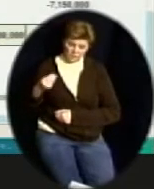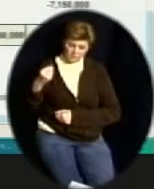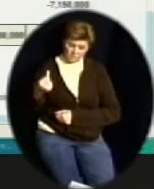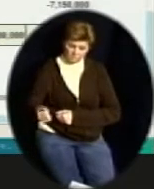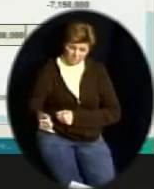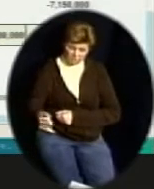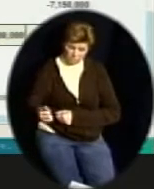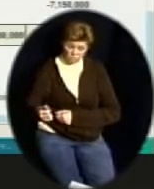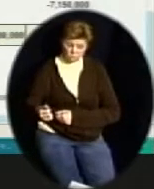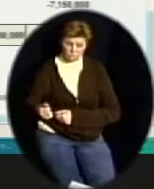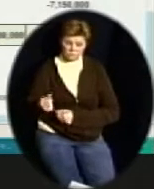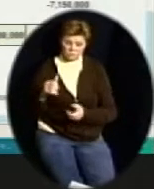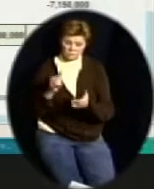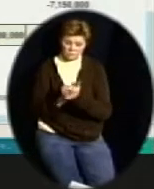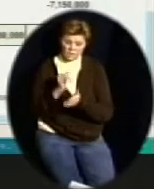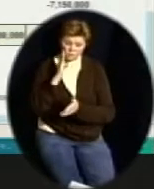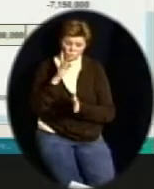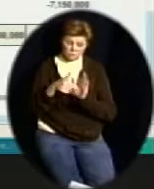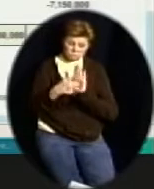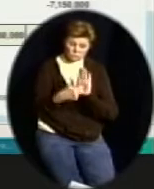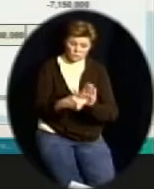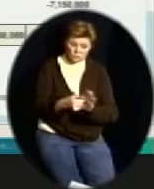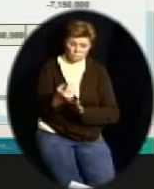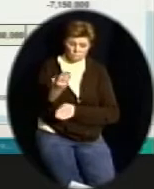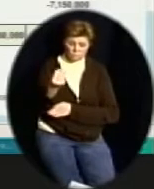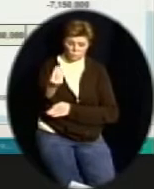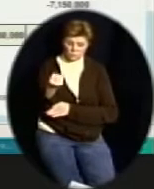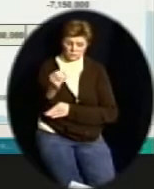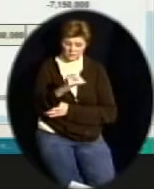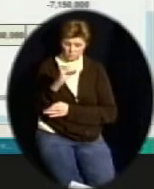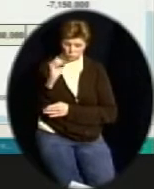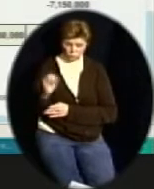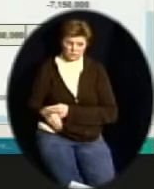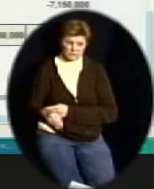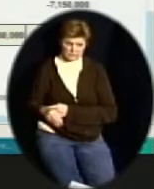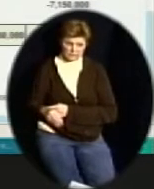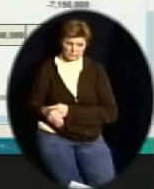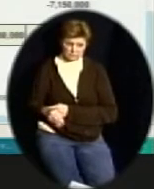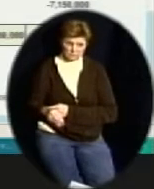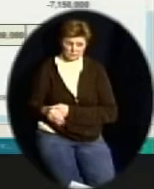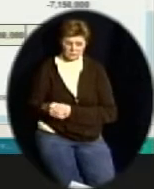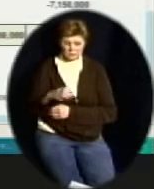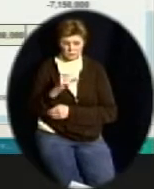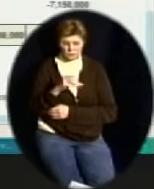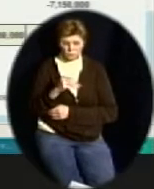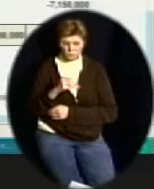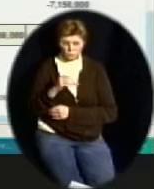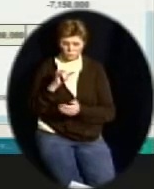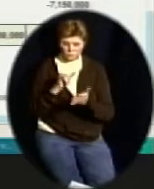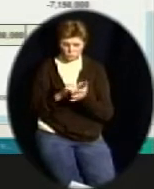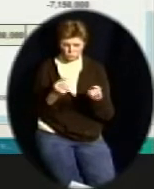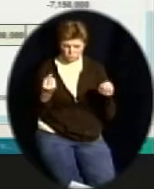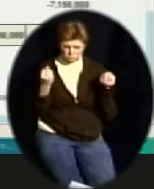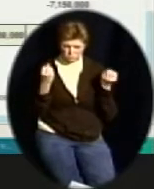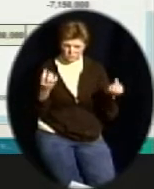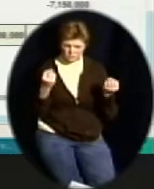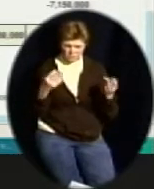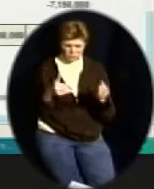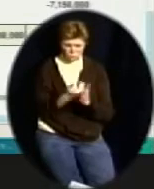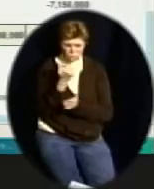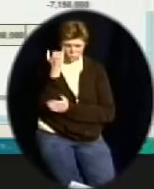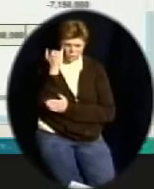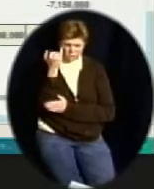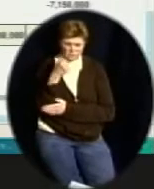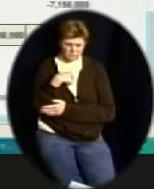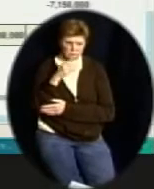$14 million swing in the potentiality of the 16 mills. And so I'll leave this one at that. I just want to comment on this chart as well.